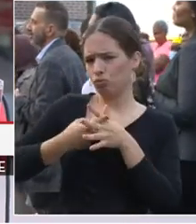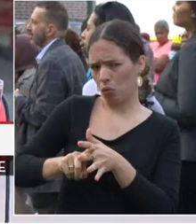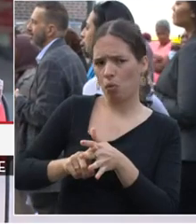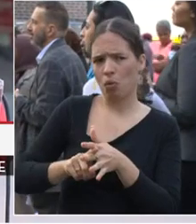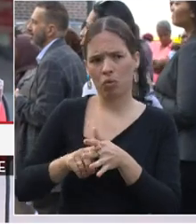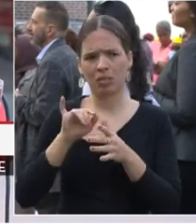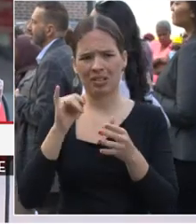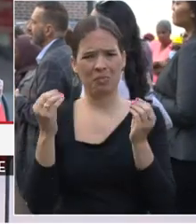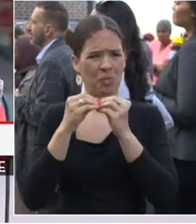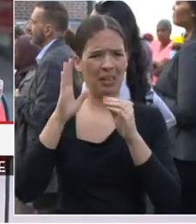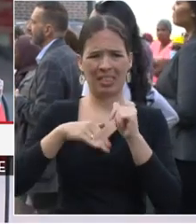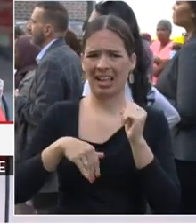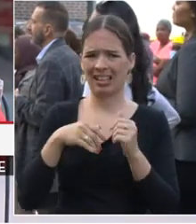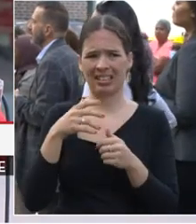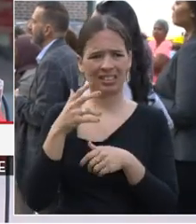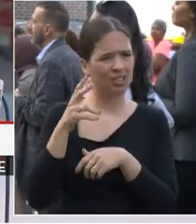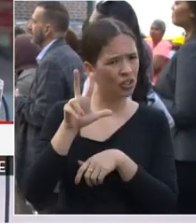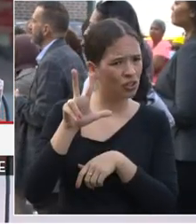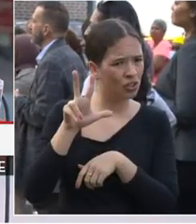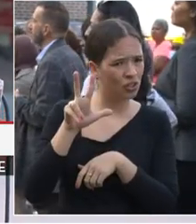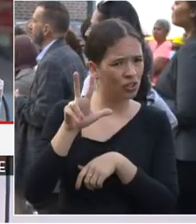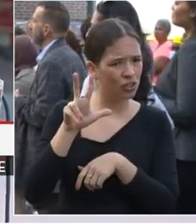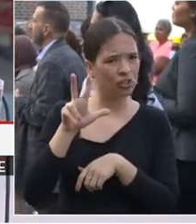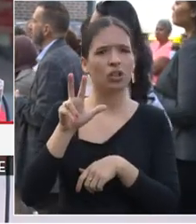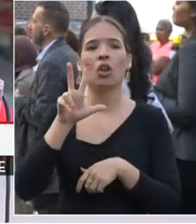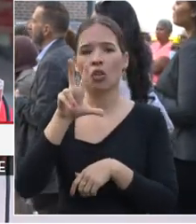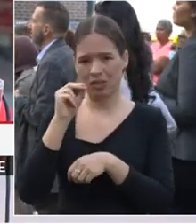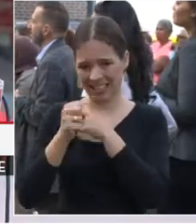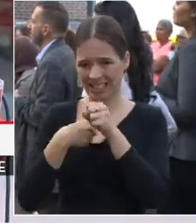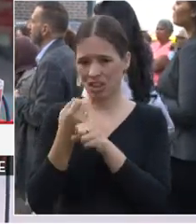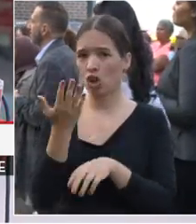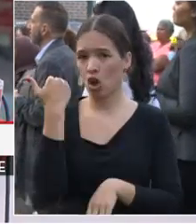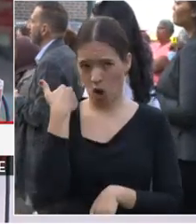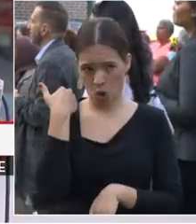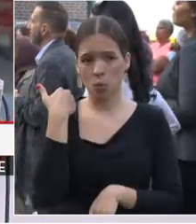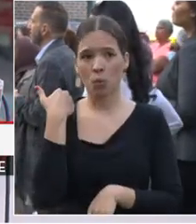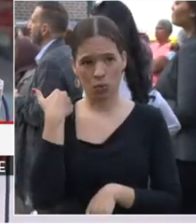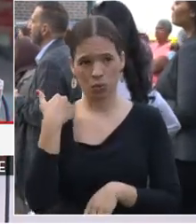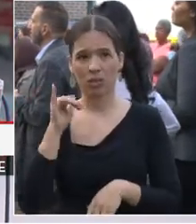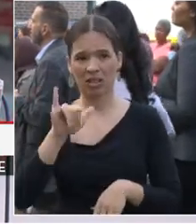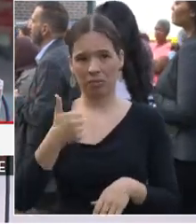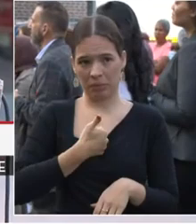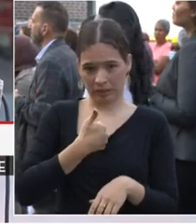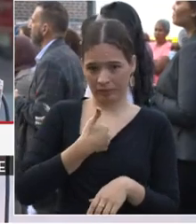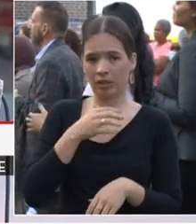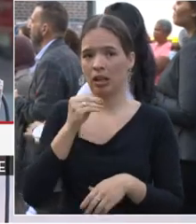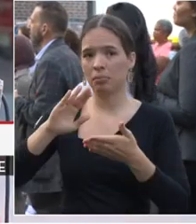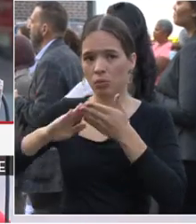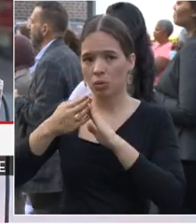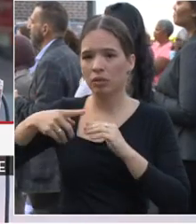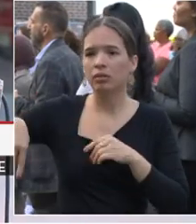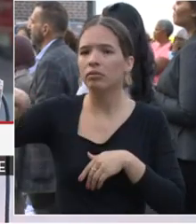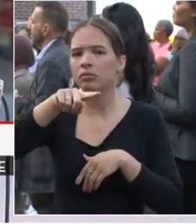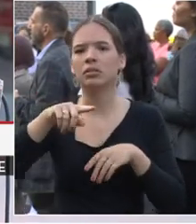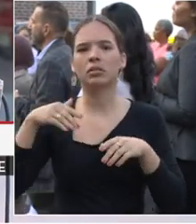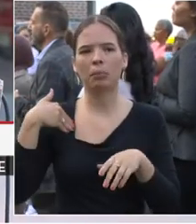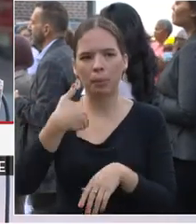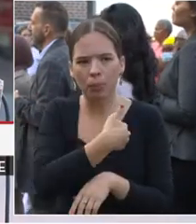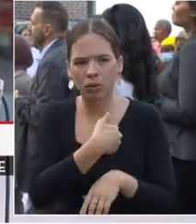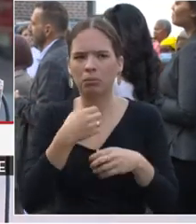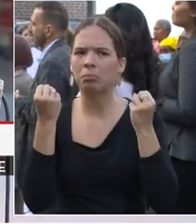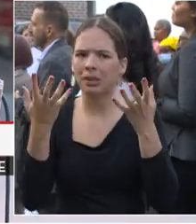years ago, I and a committed group of community members, many of whom are here with us